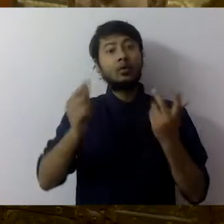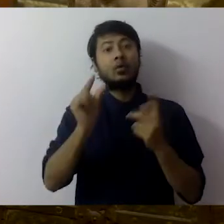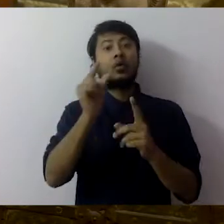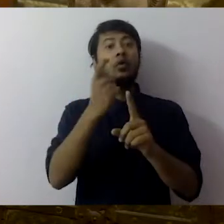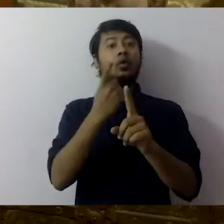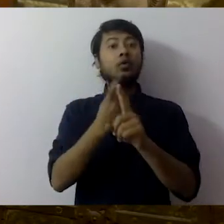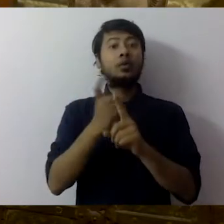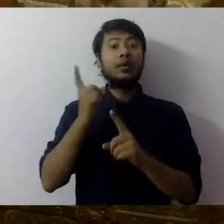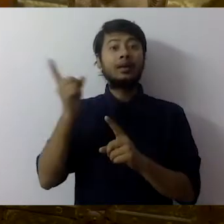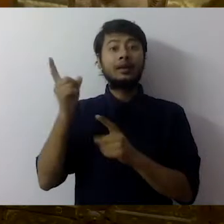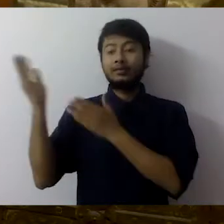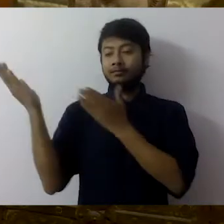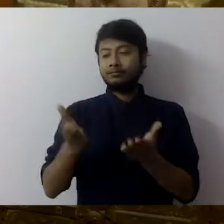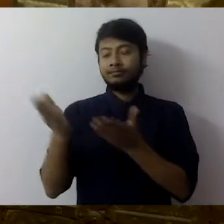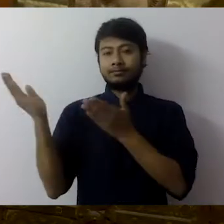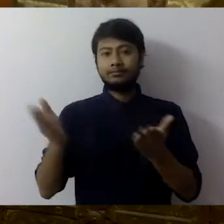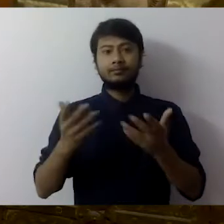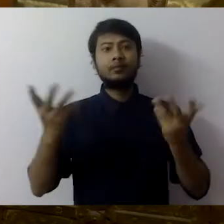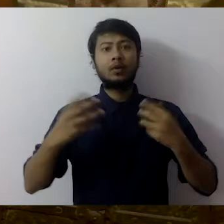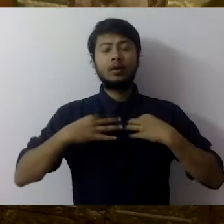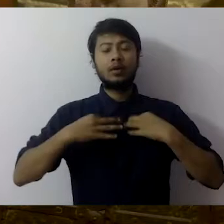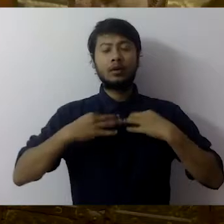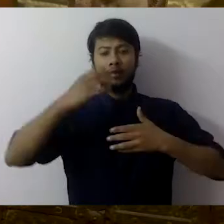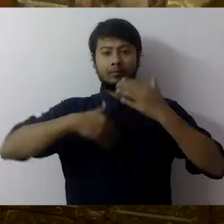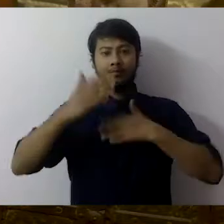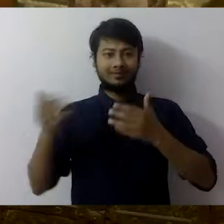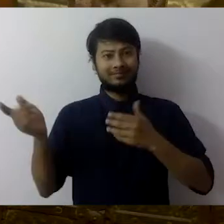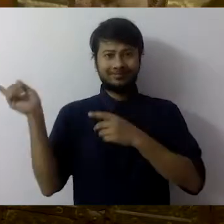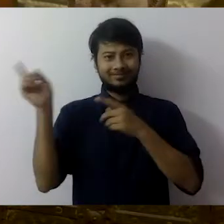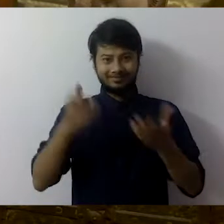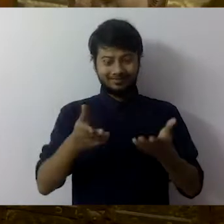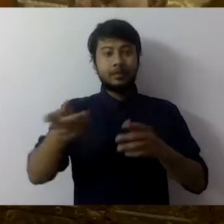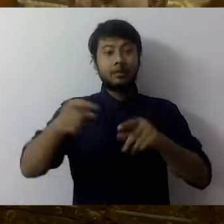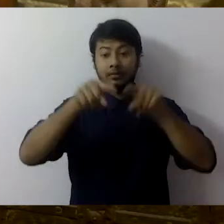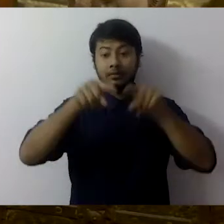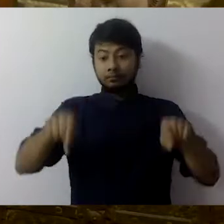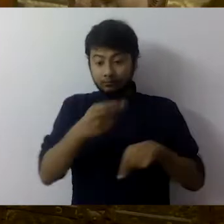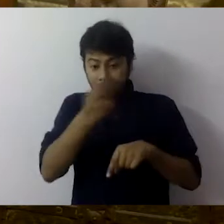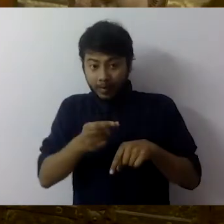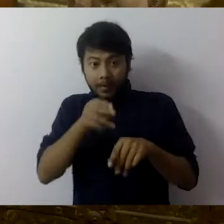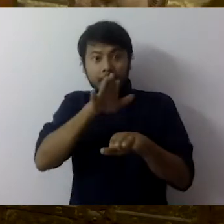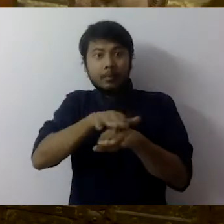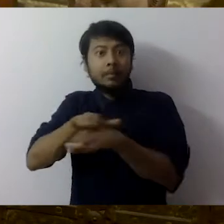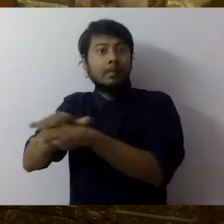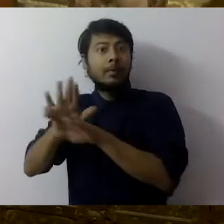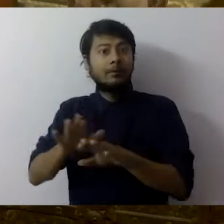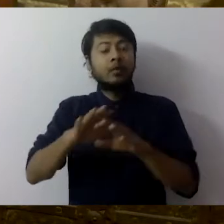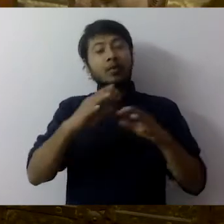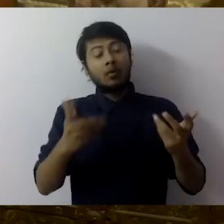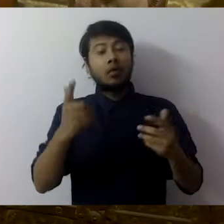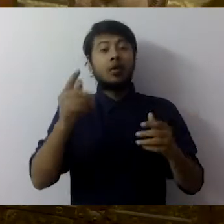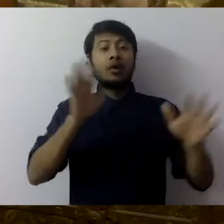idealized version on the iconic film poster of the 1957 epic drama Mother India, popular